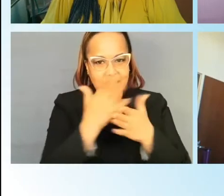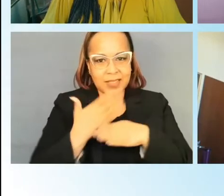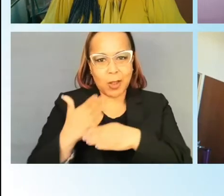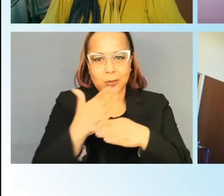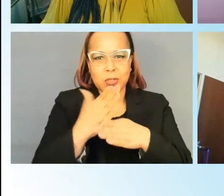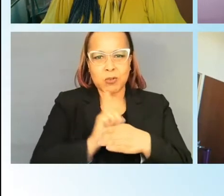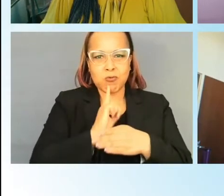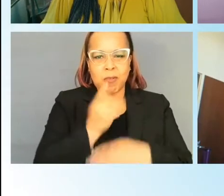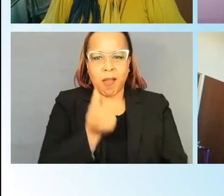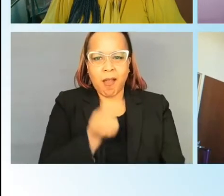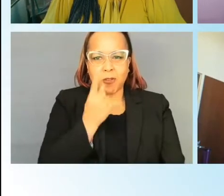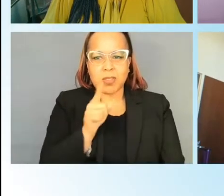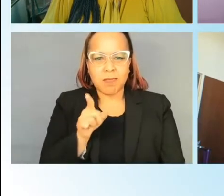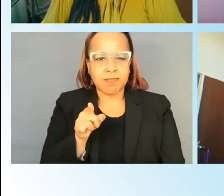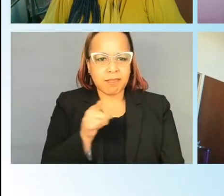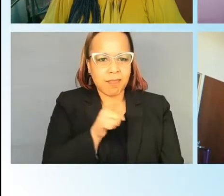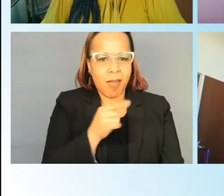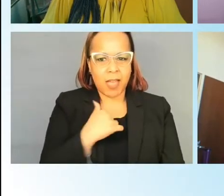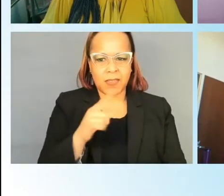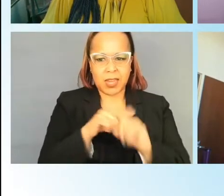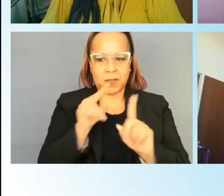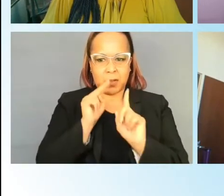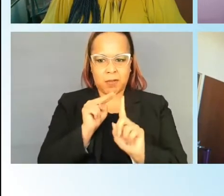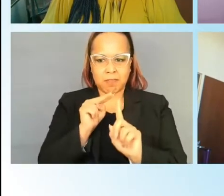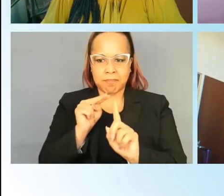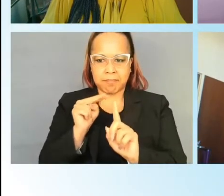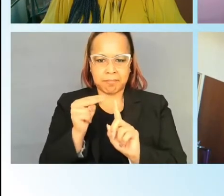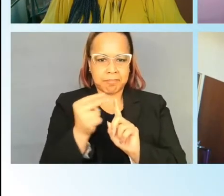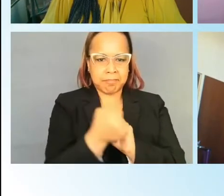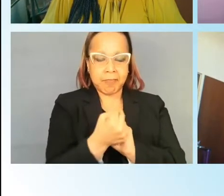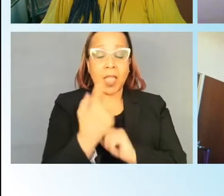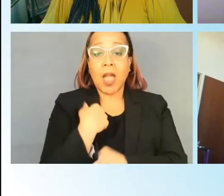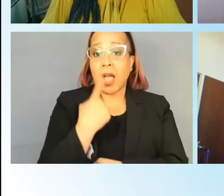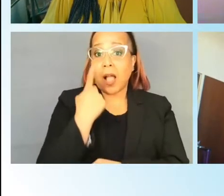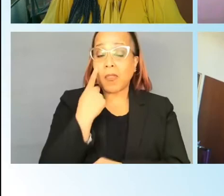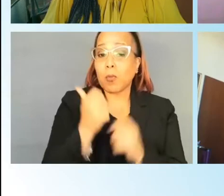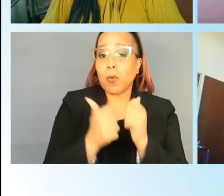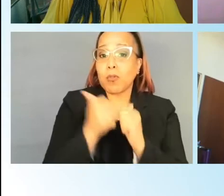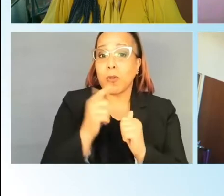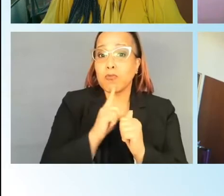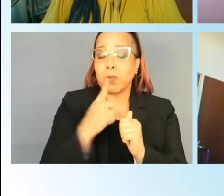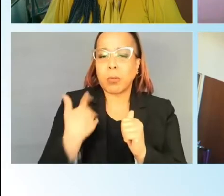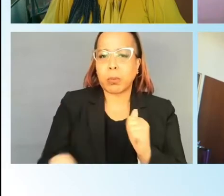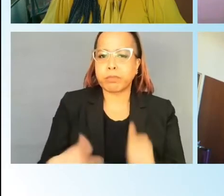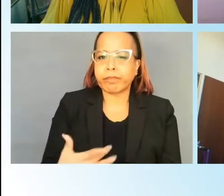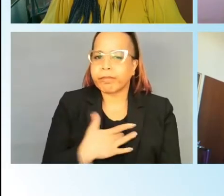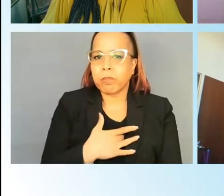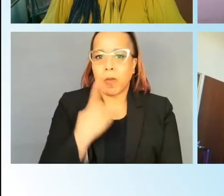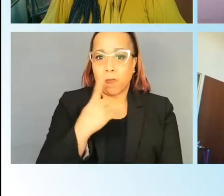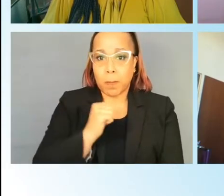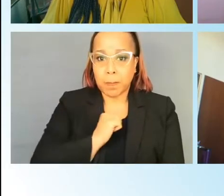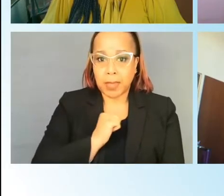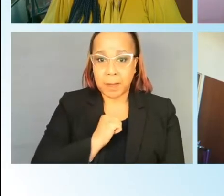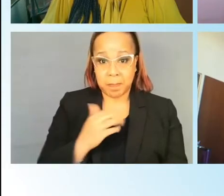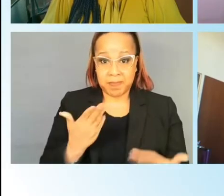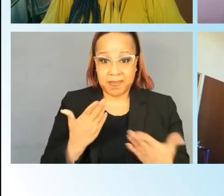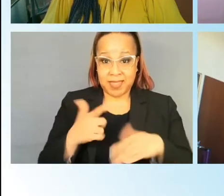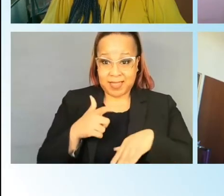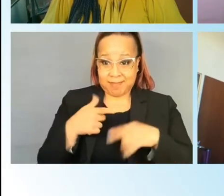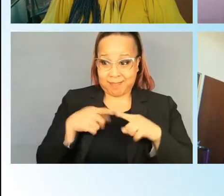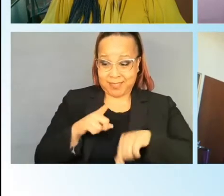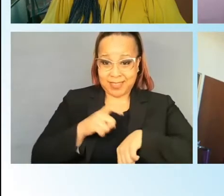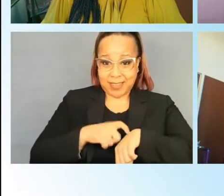understand everyone having a different perspective. I think the thing that was most profound for me is in, even in times when, you